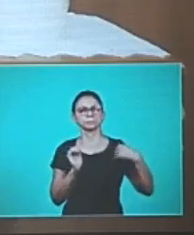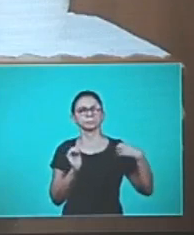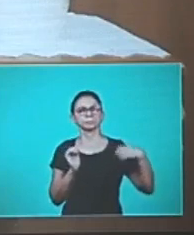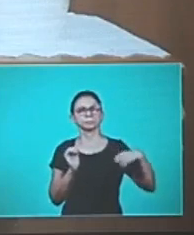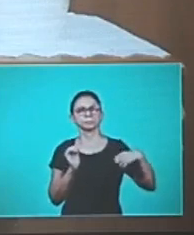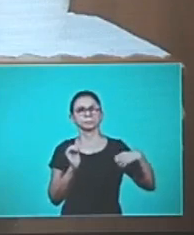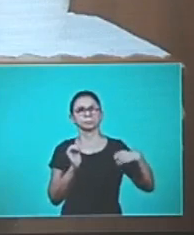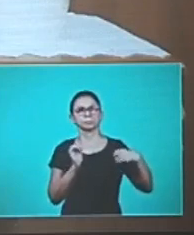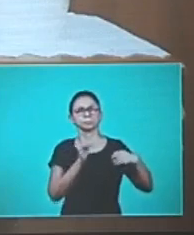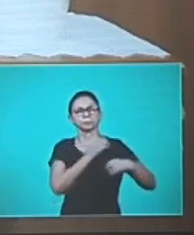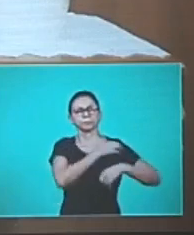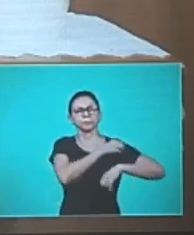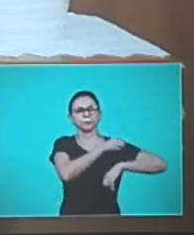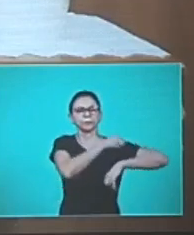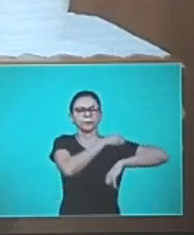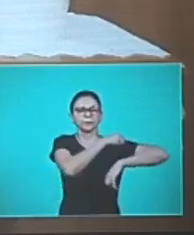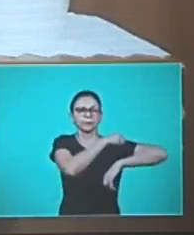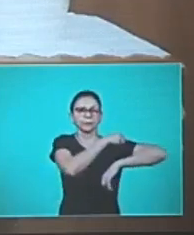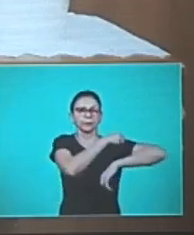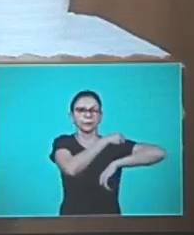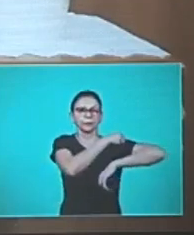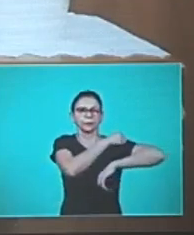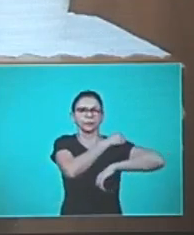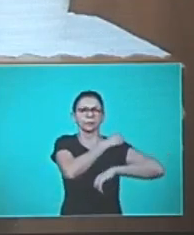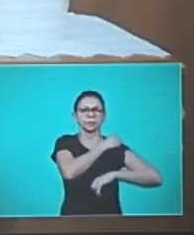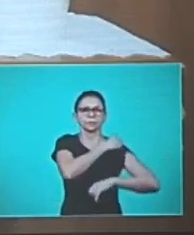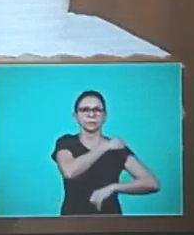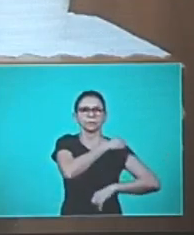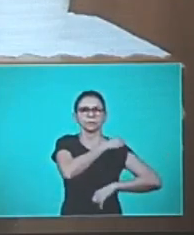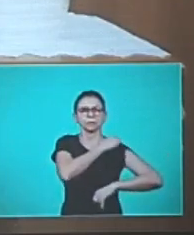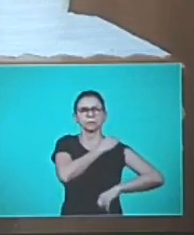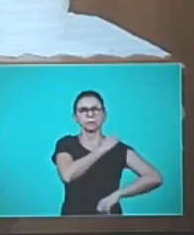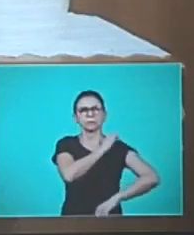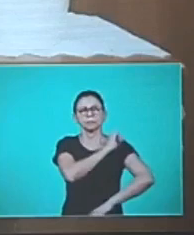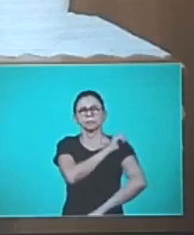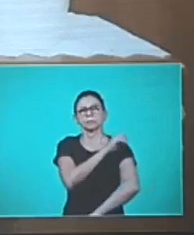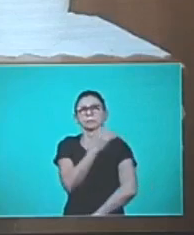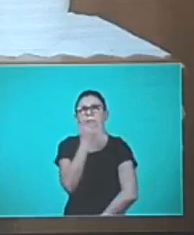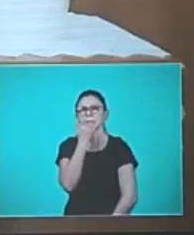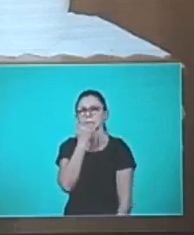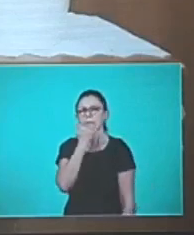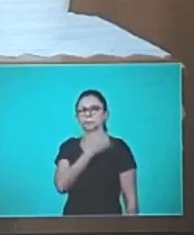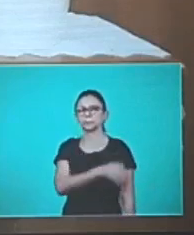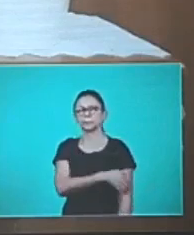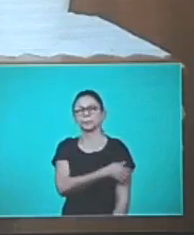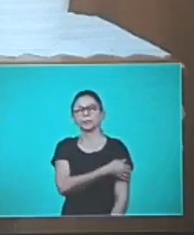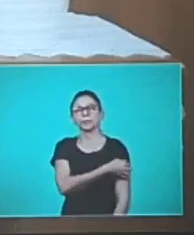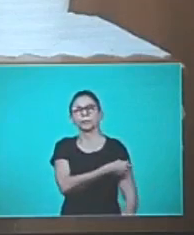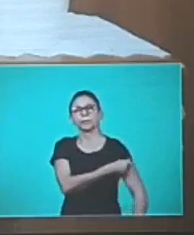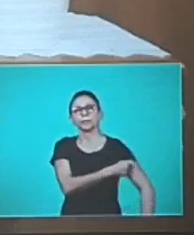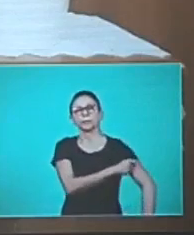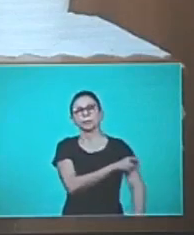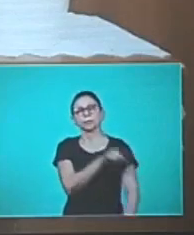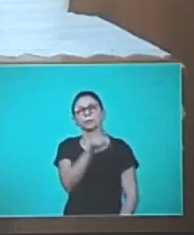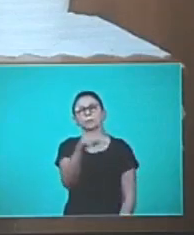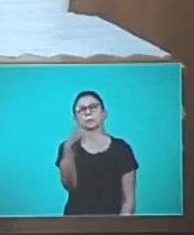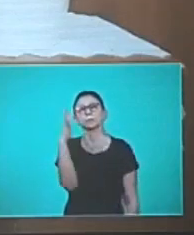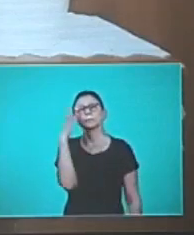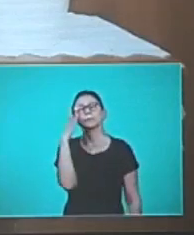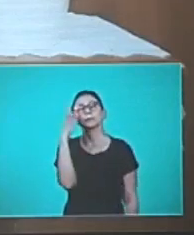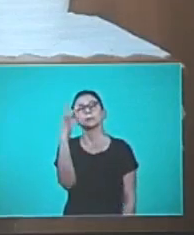Whoever hears, so then you take the parable, who has an ear, listen to what the Spirit is saying to the